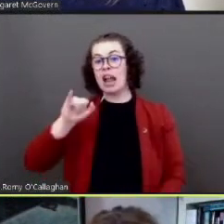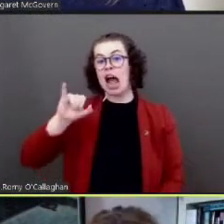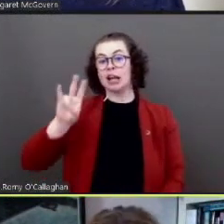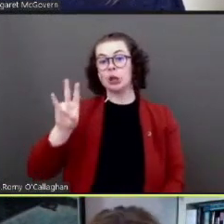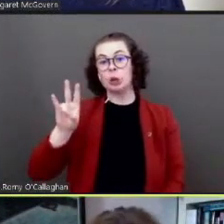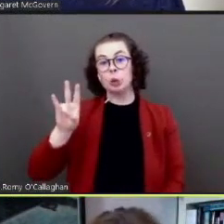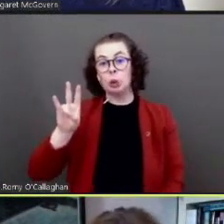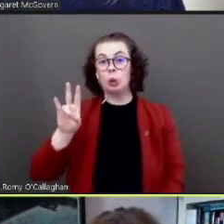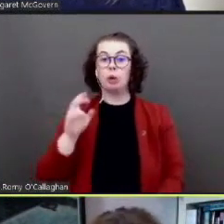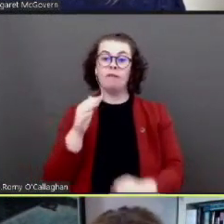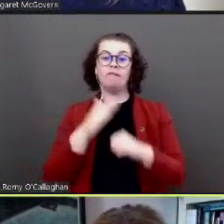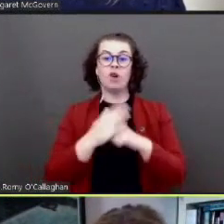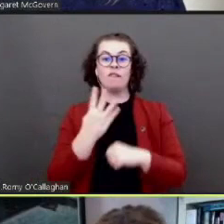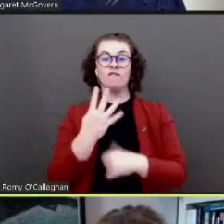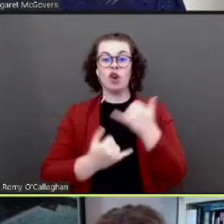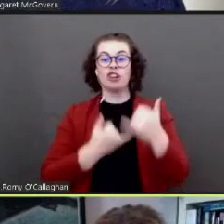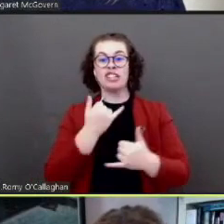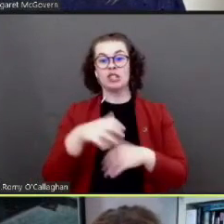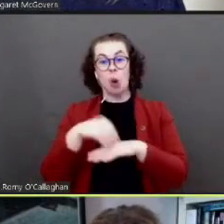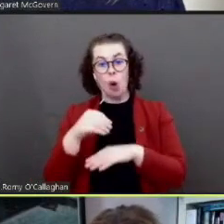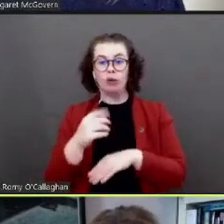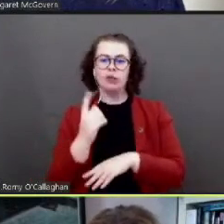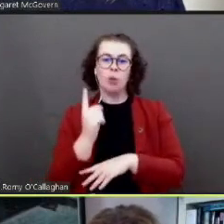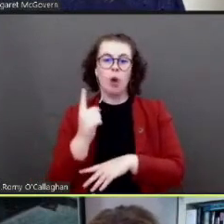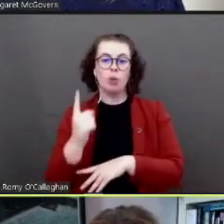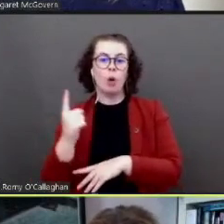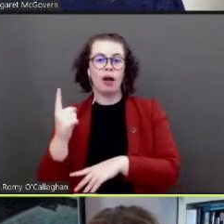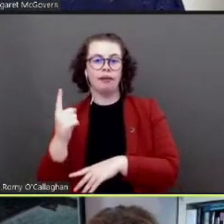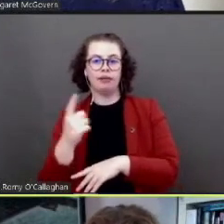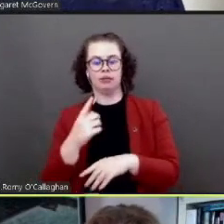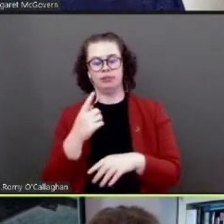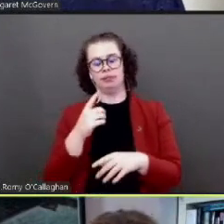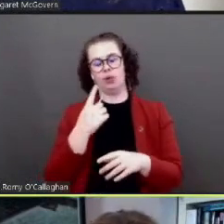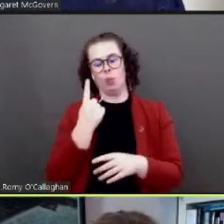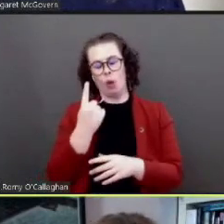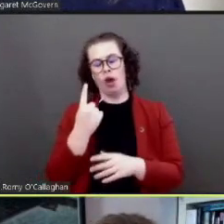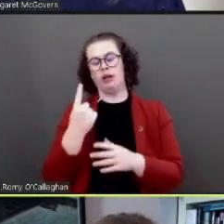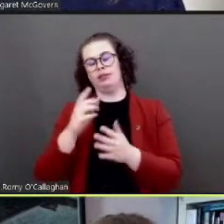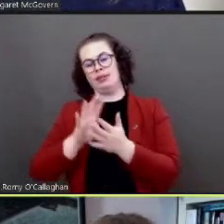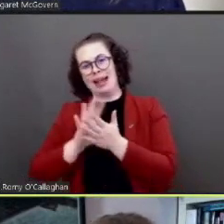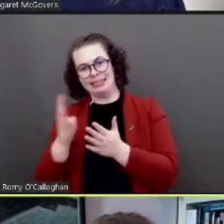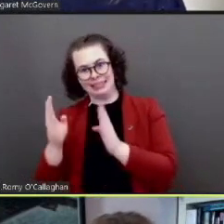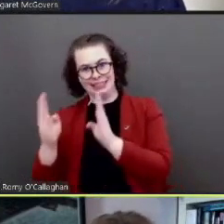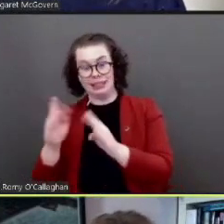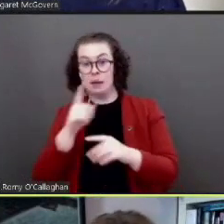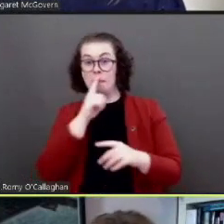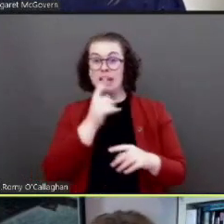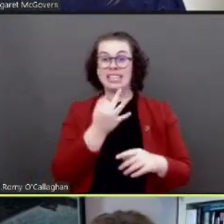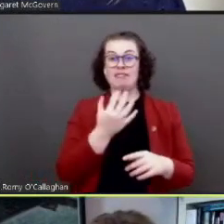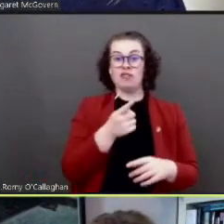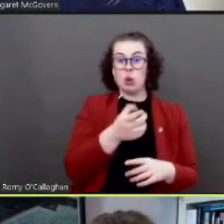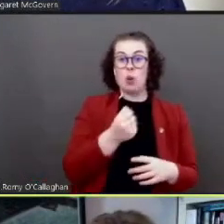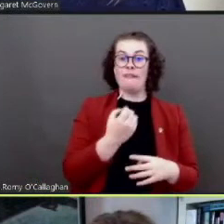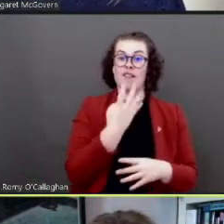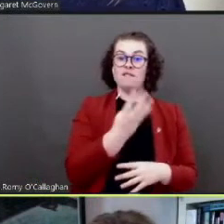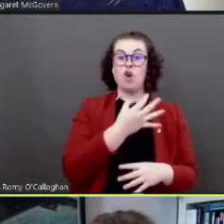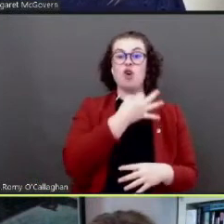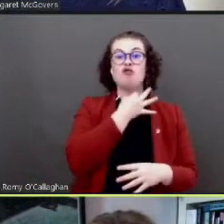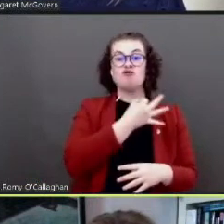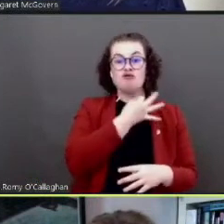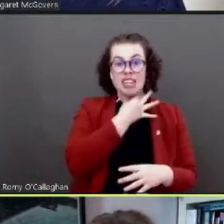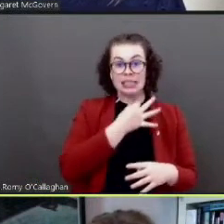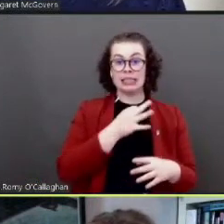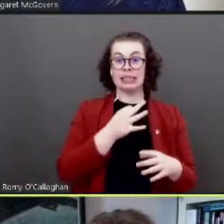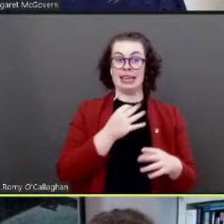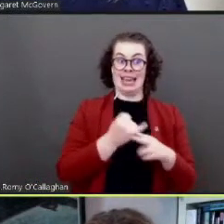among four-year-olds was 119. And she goes through, and as you accumulate with up to four risk factors, the score is reduced to